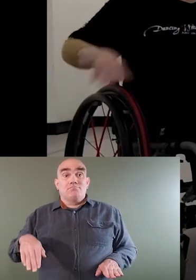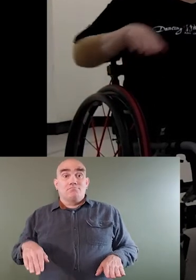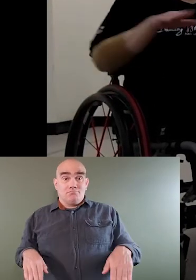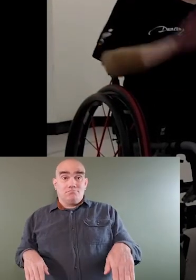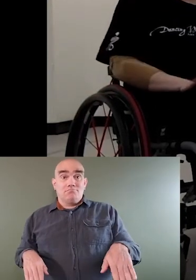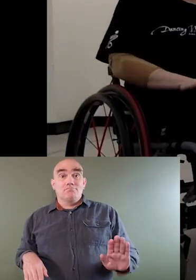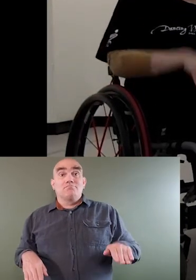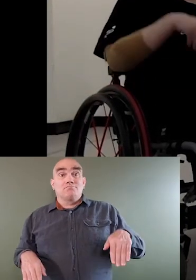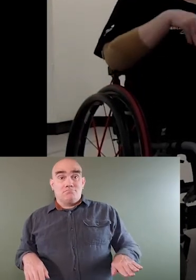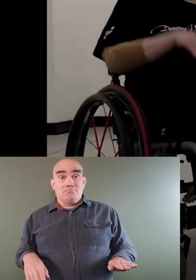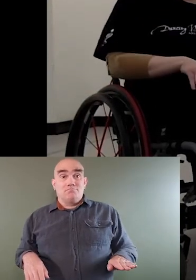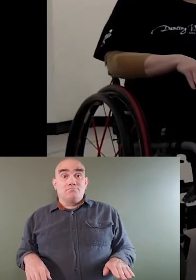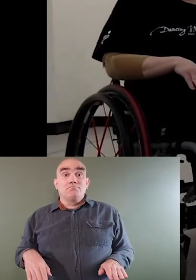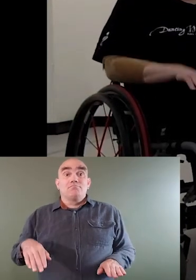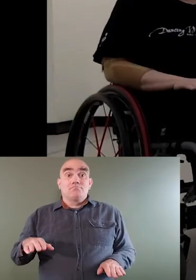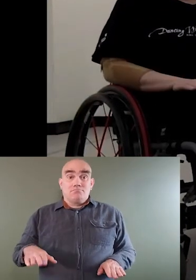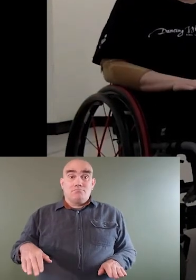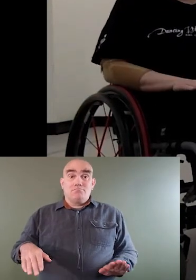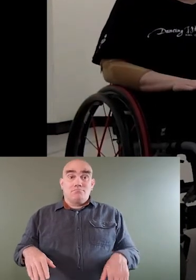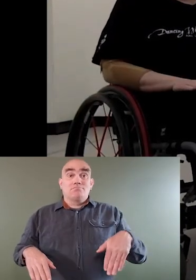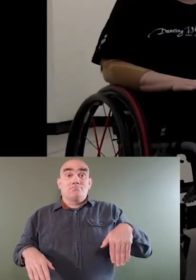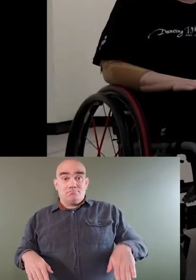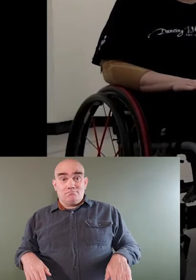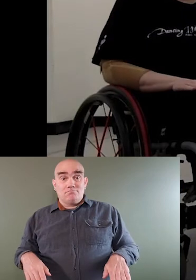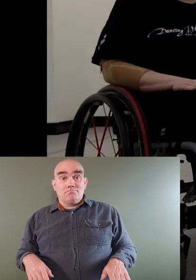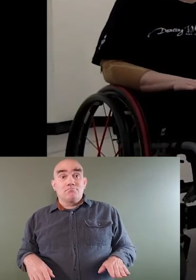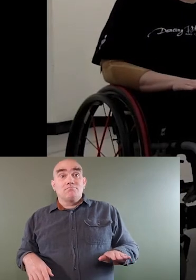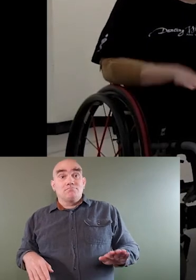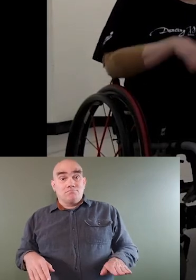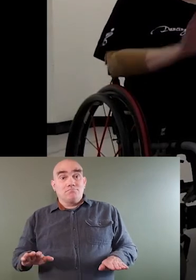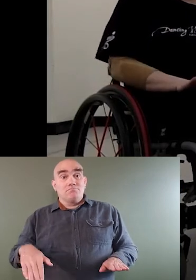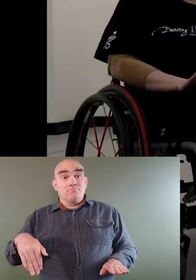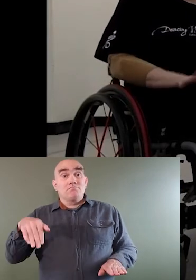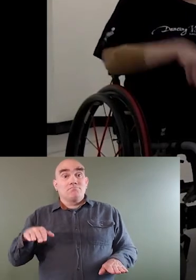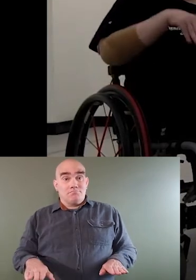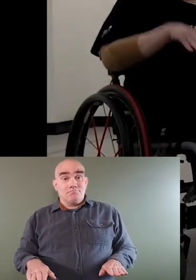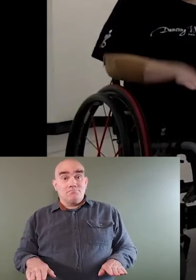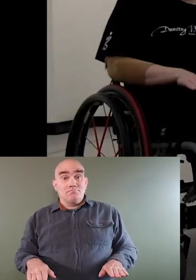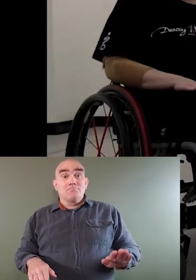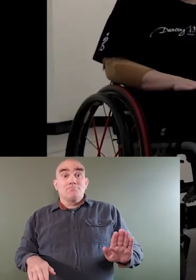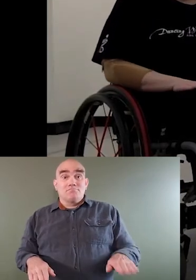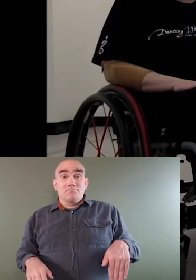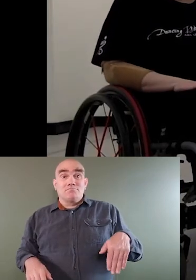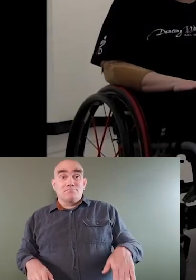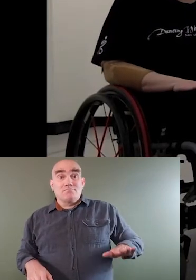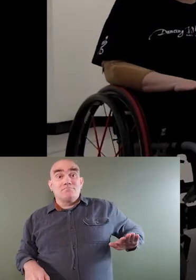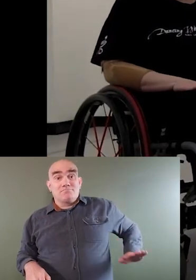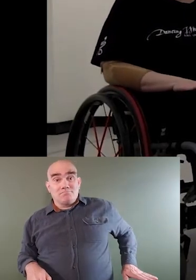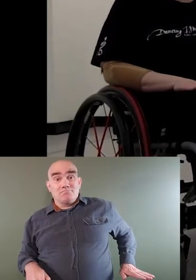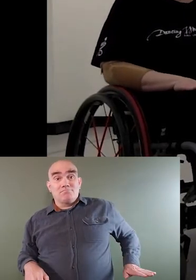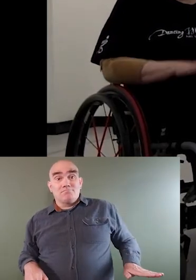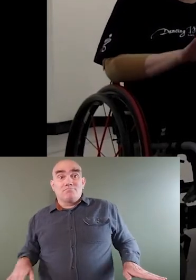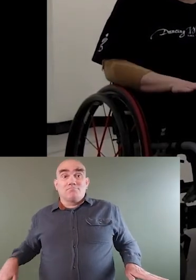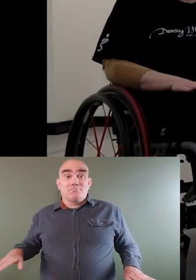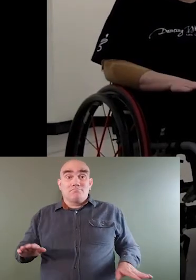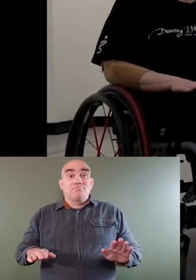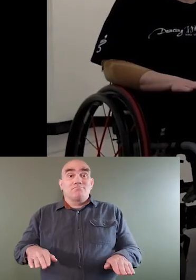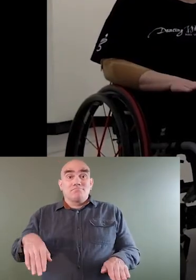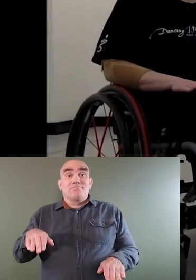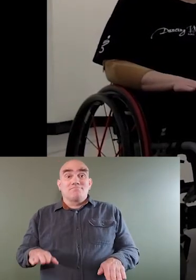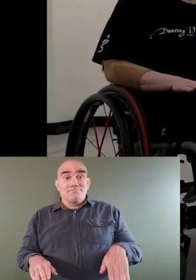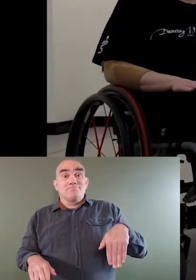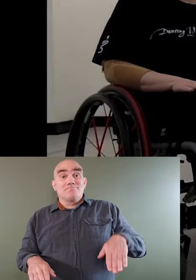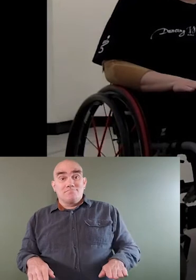Ball change, left, stomp, spank, step, stomp, spank, step, stomp, spank, ball change,